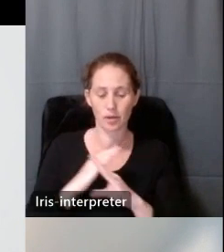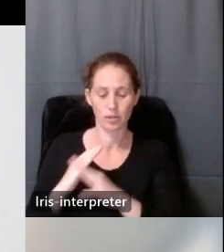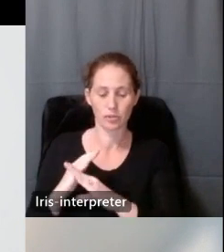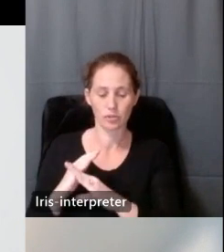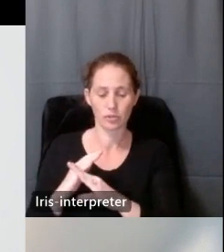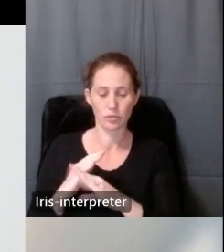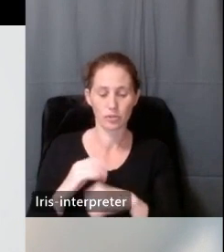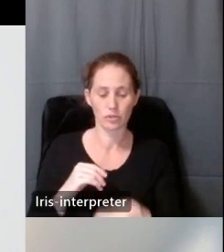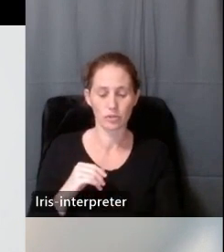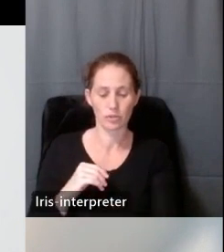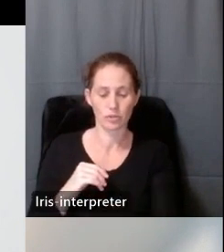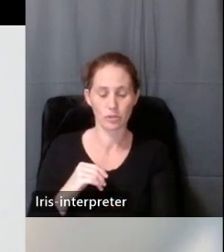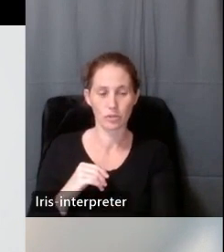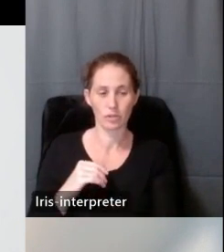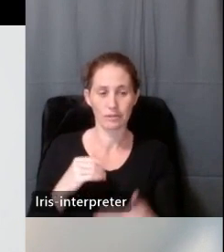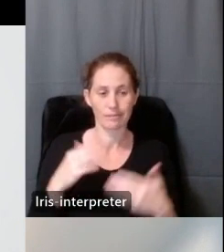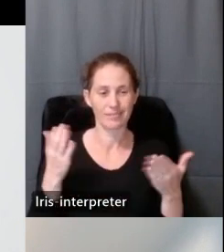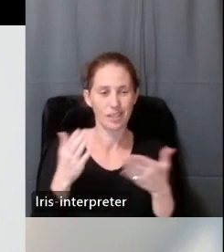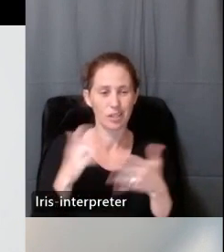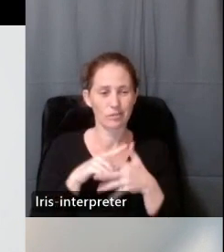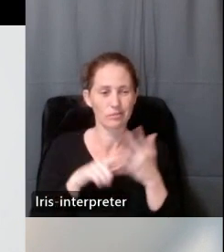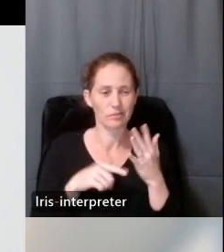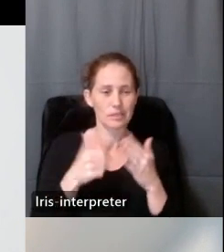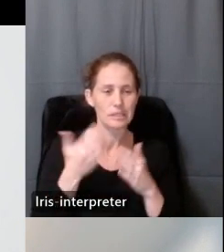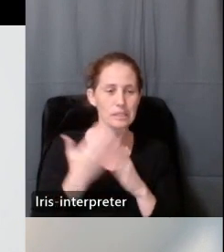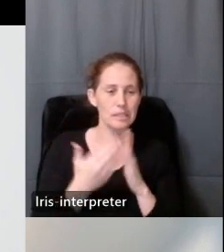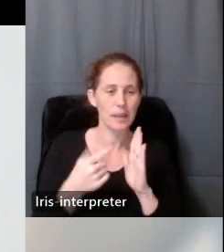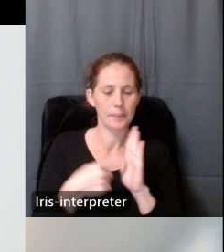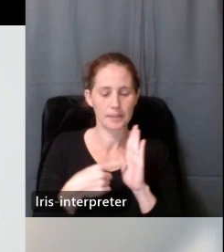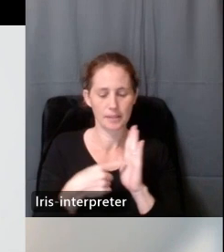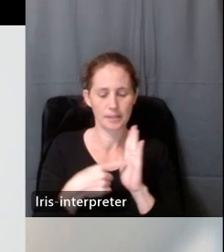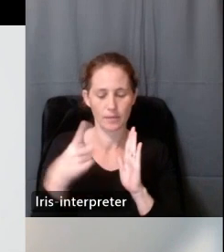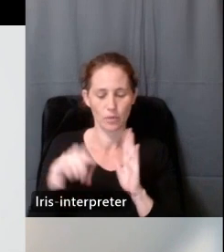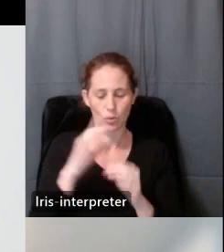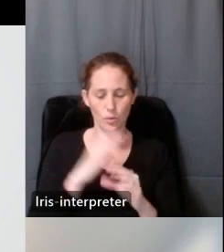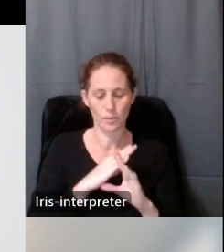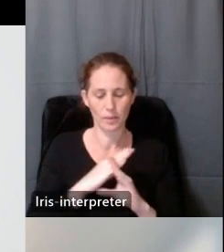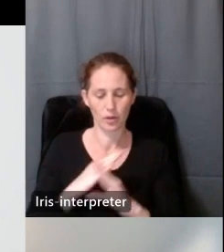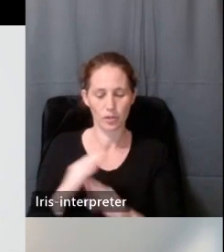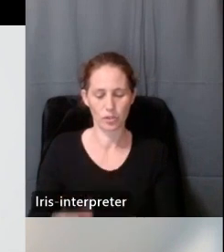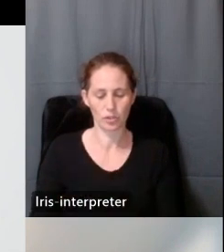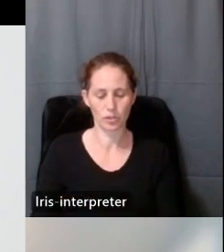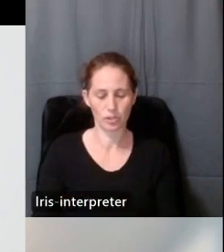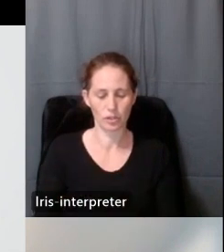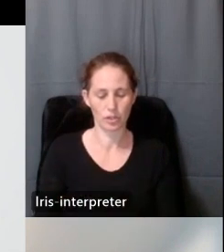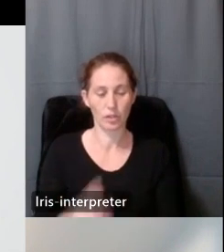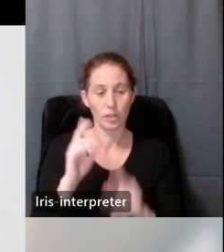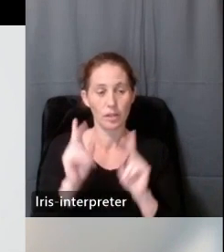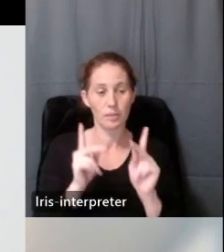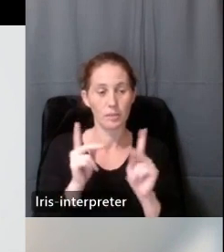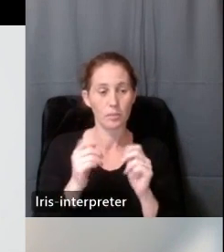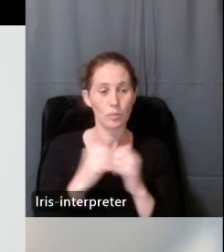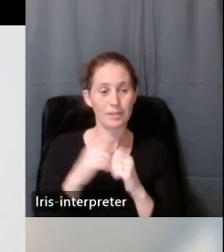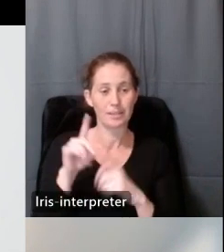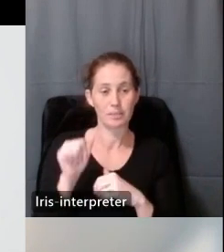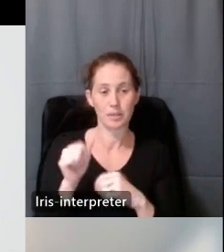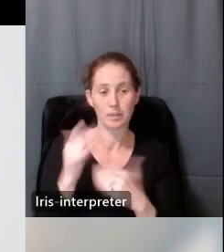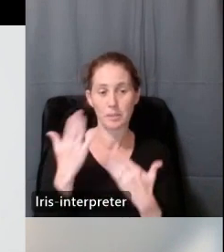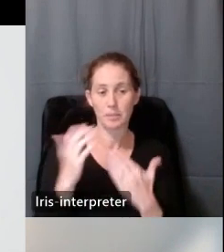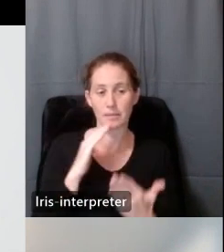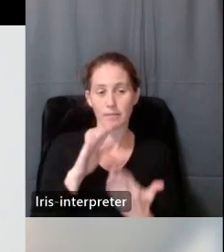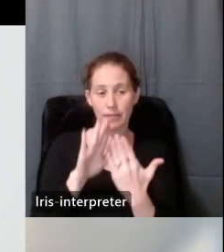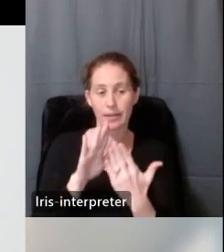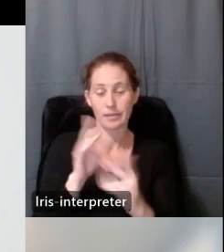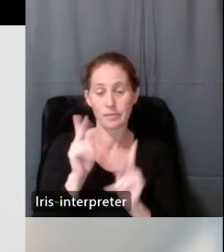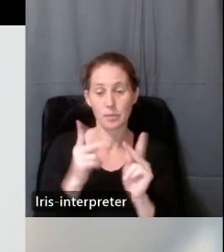barriers. And here is just some examples of those barriers that people with disabilities might face.